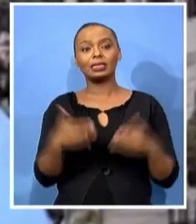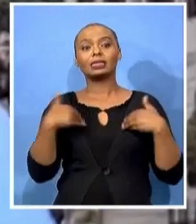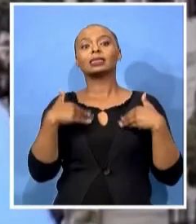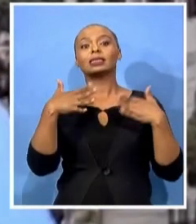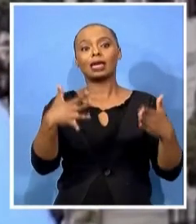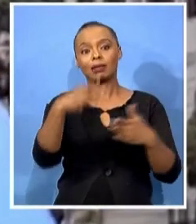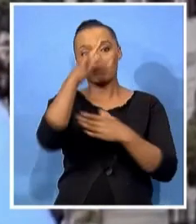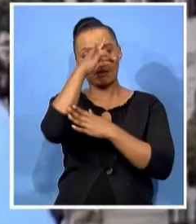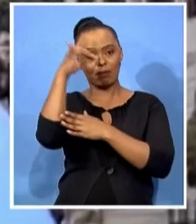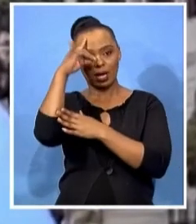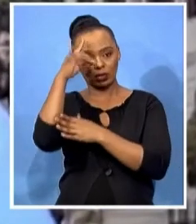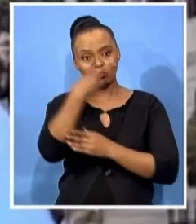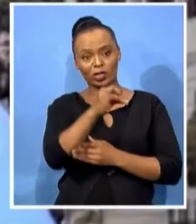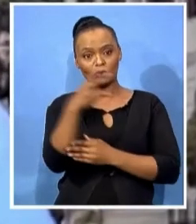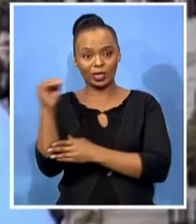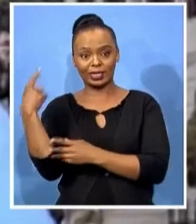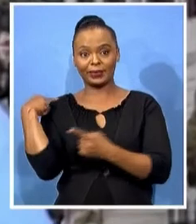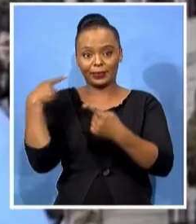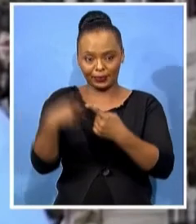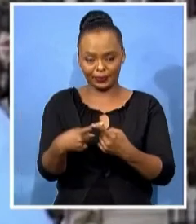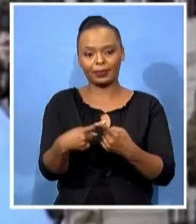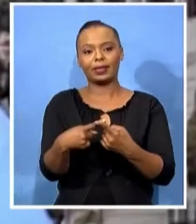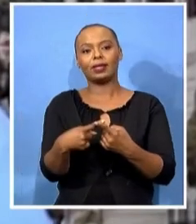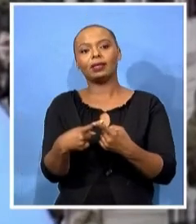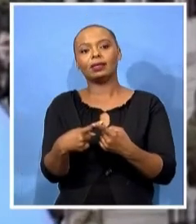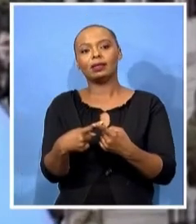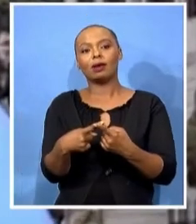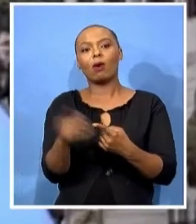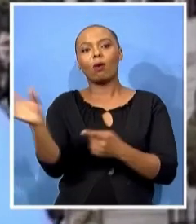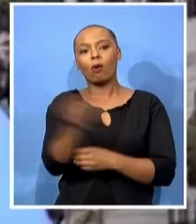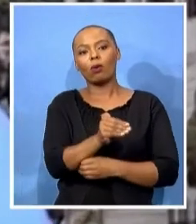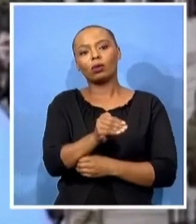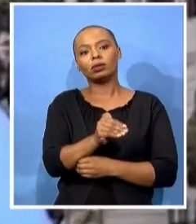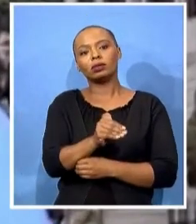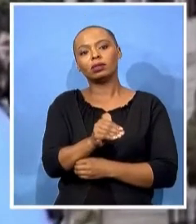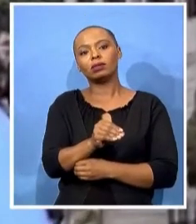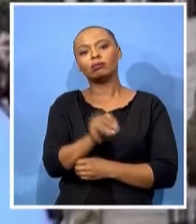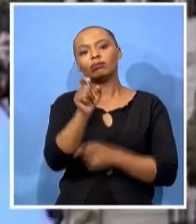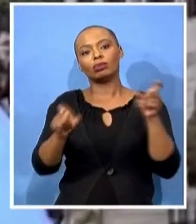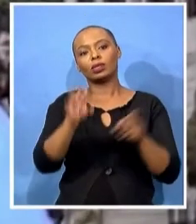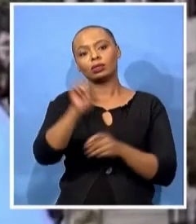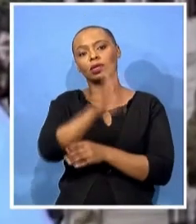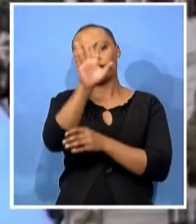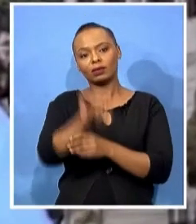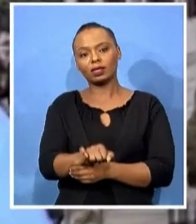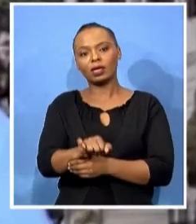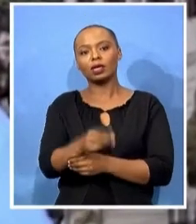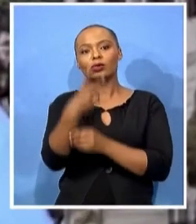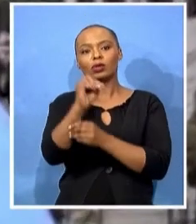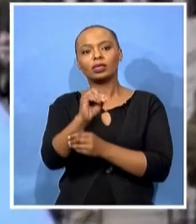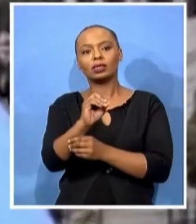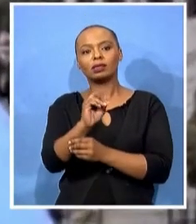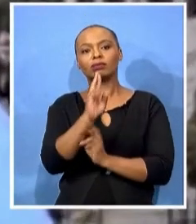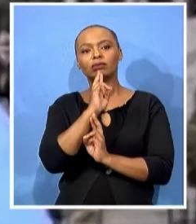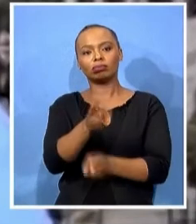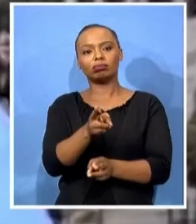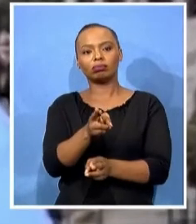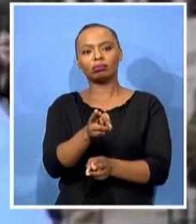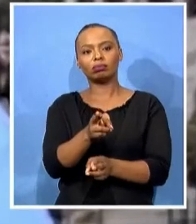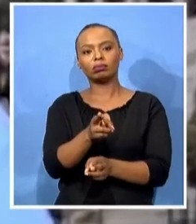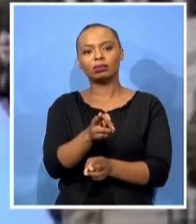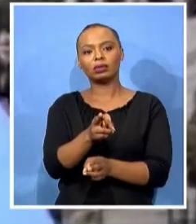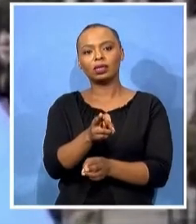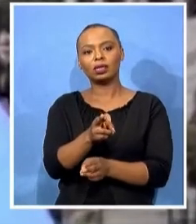Africans, according to your report of last night, only 7 tests have been conducted so far. So, Honourable Minister, how are